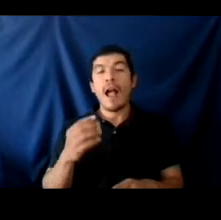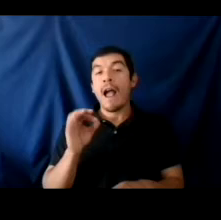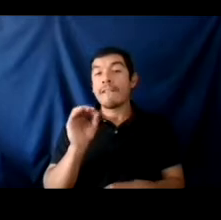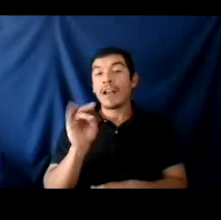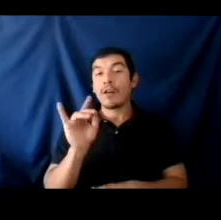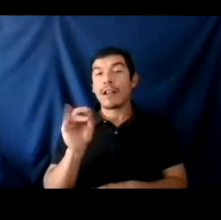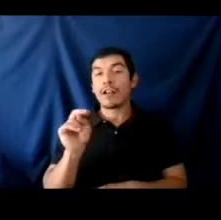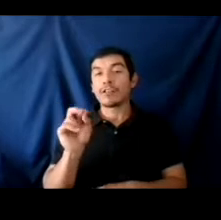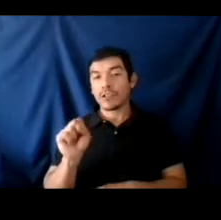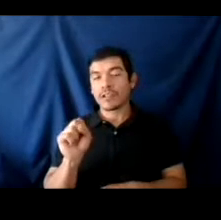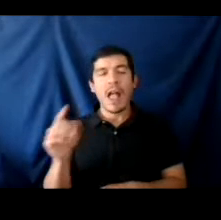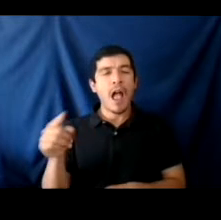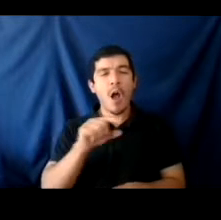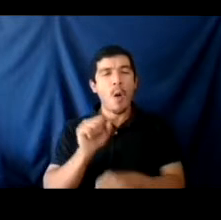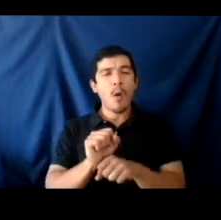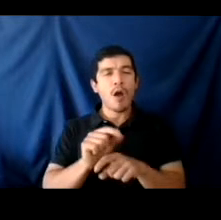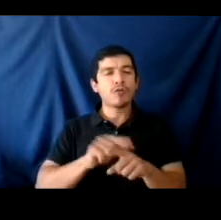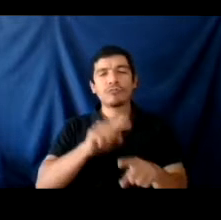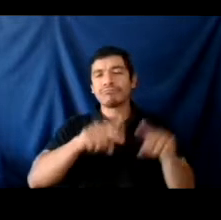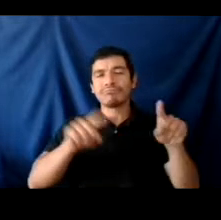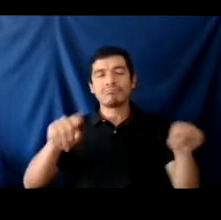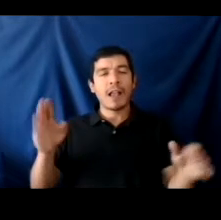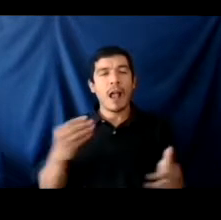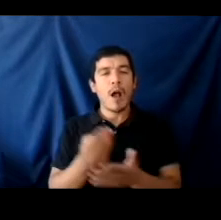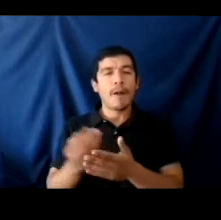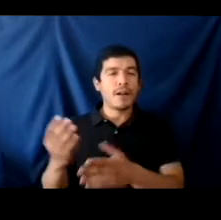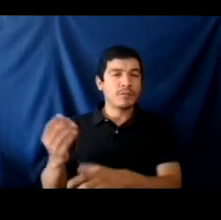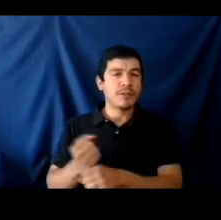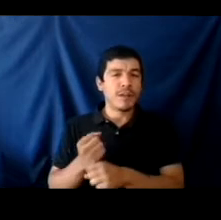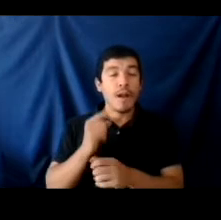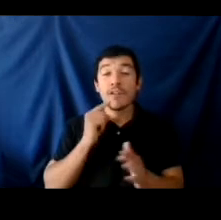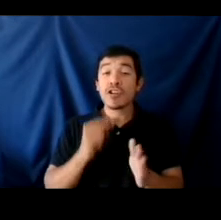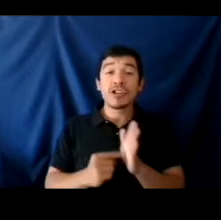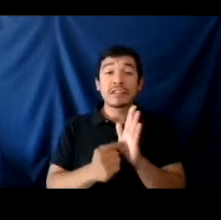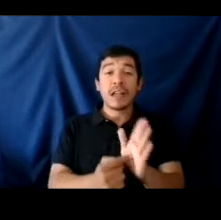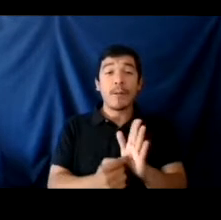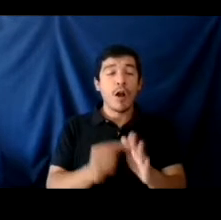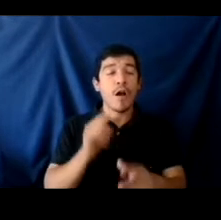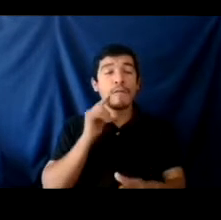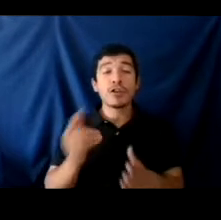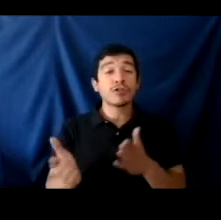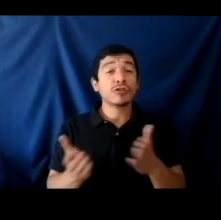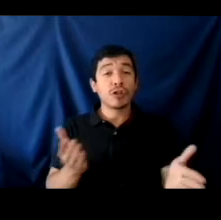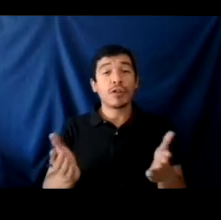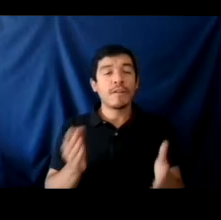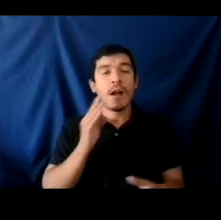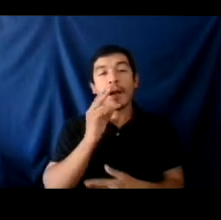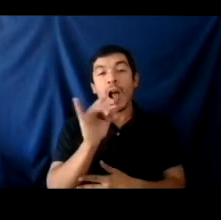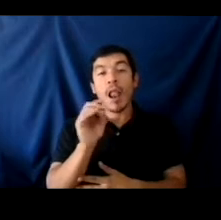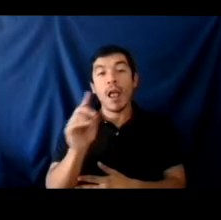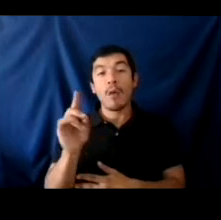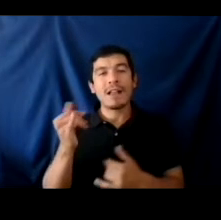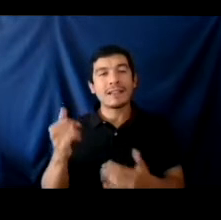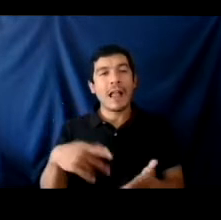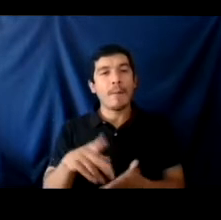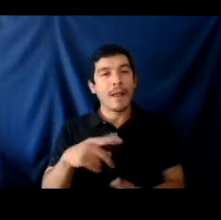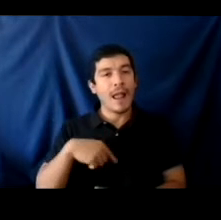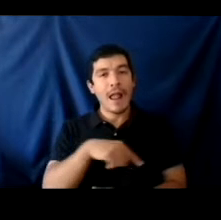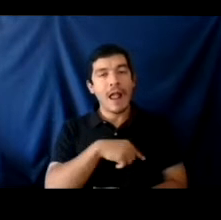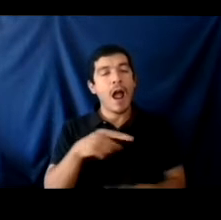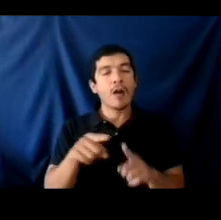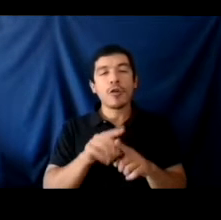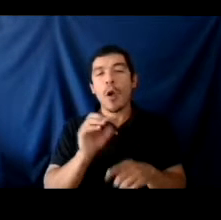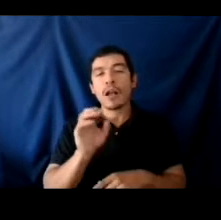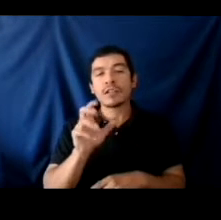we're working to diversify our revenue, for example, in fee for service, because Hollywood is now paying us to consult